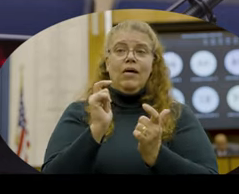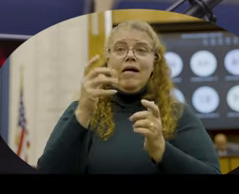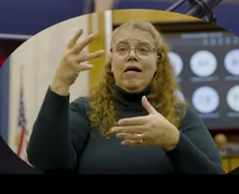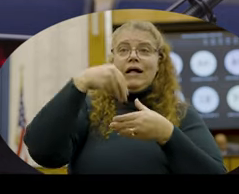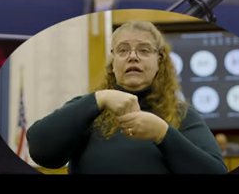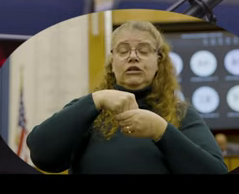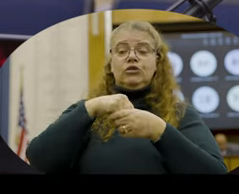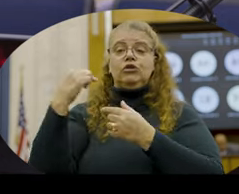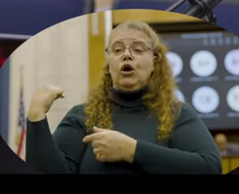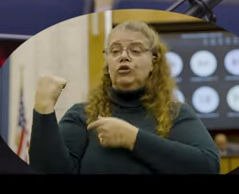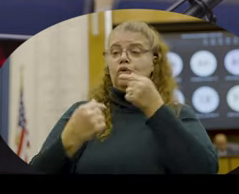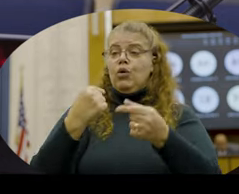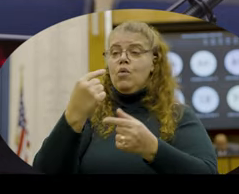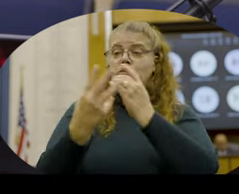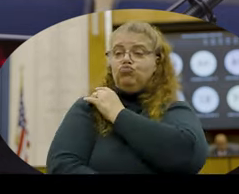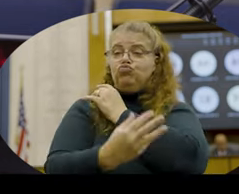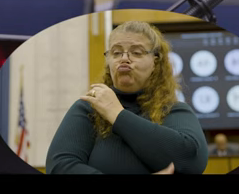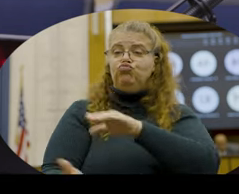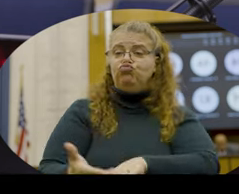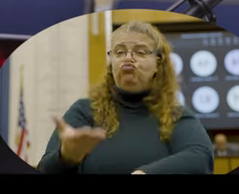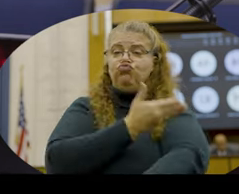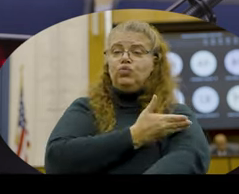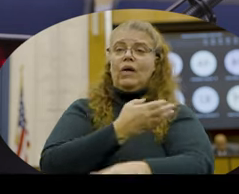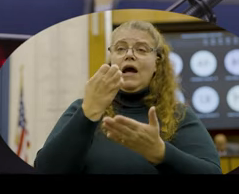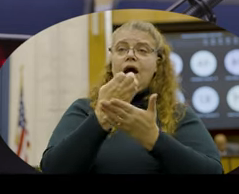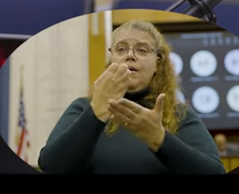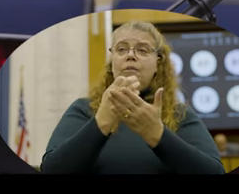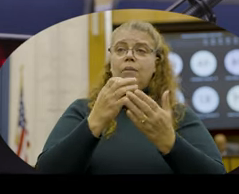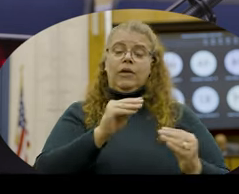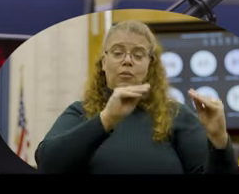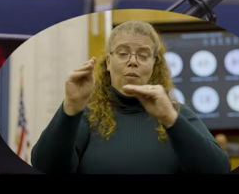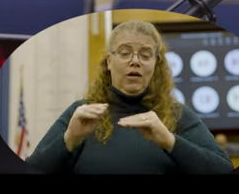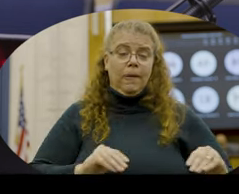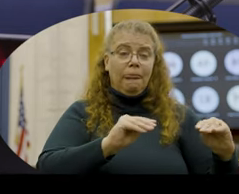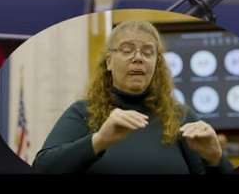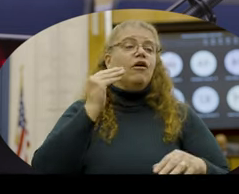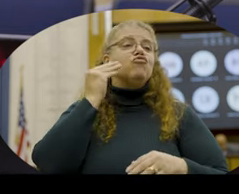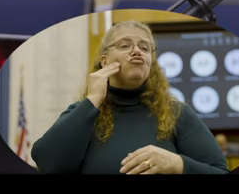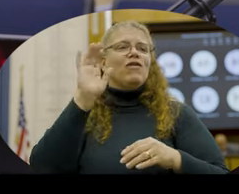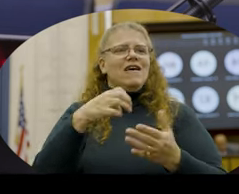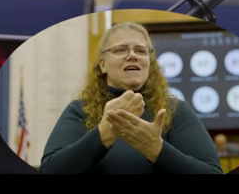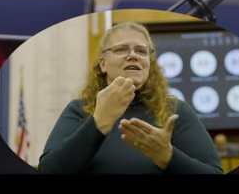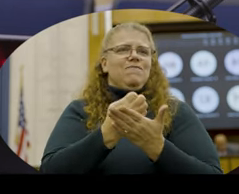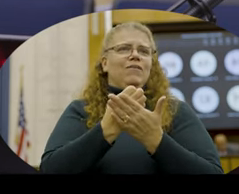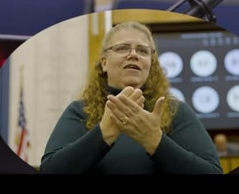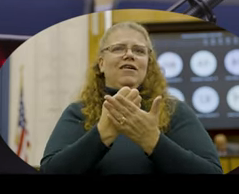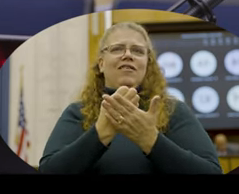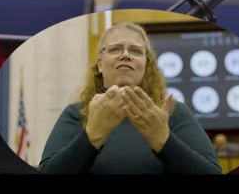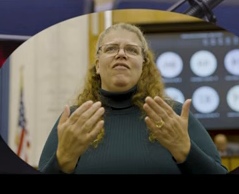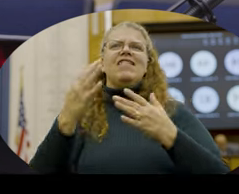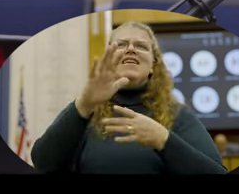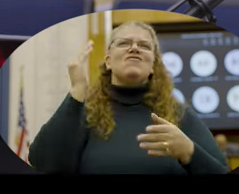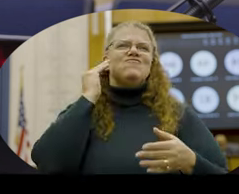intergenerational poverty and increasing economic mobility. We know all too well that the pandemic